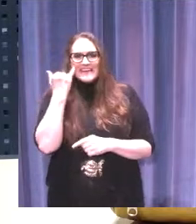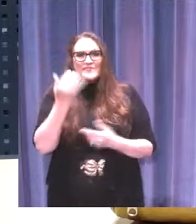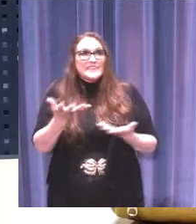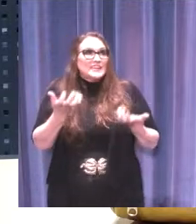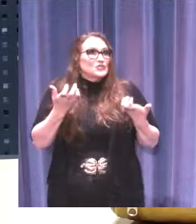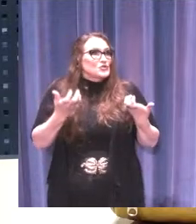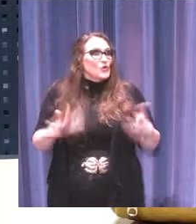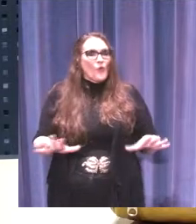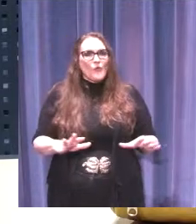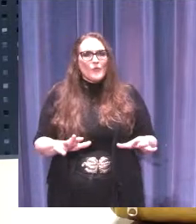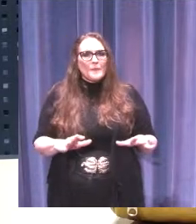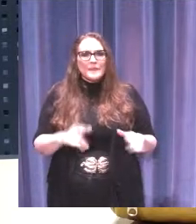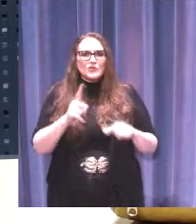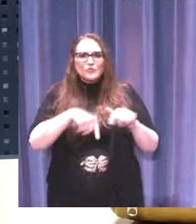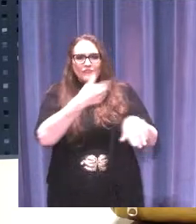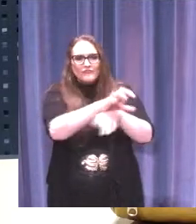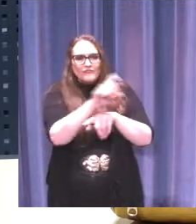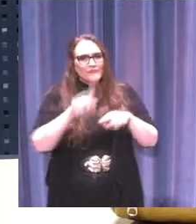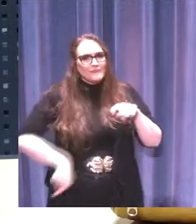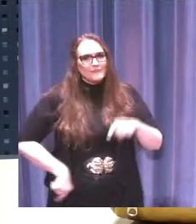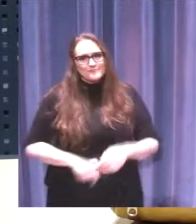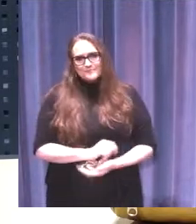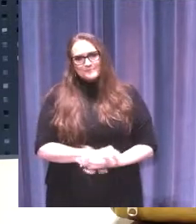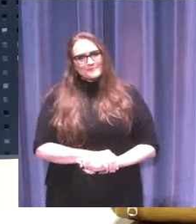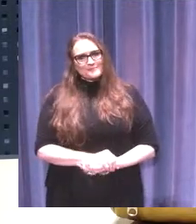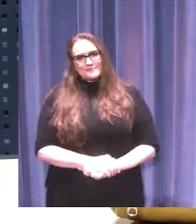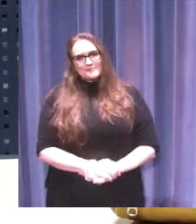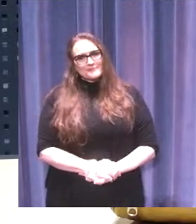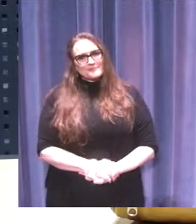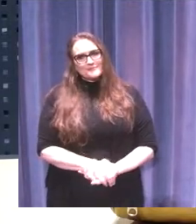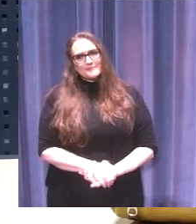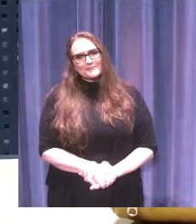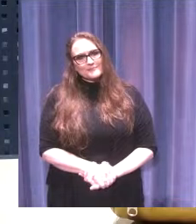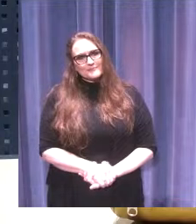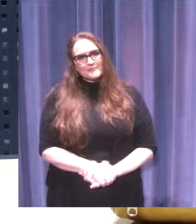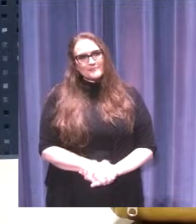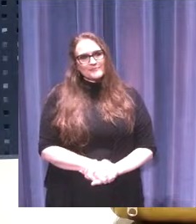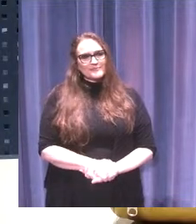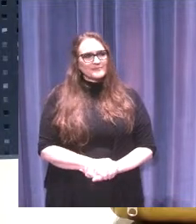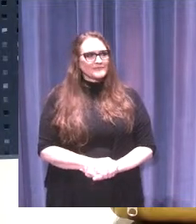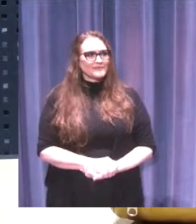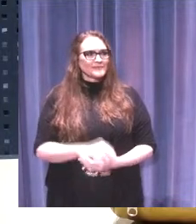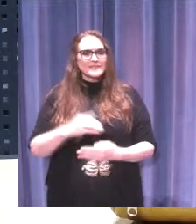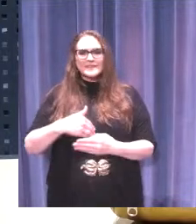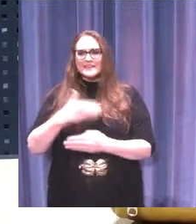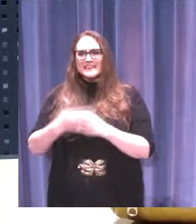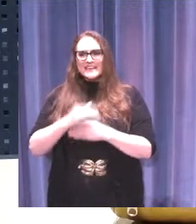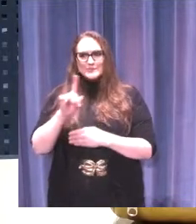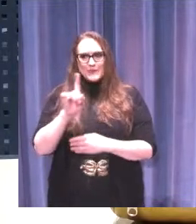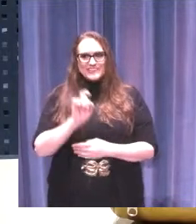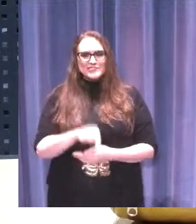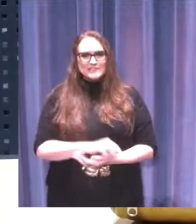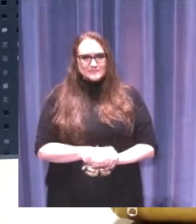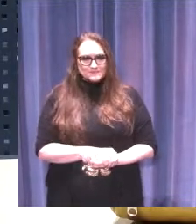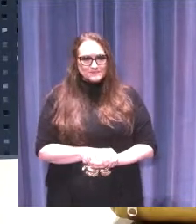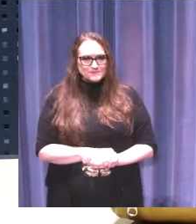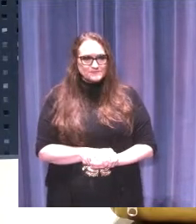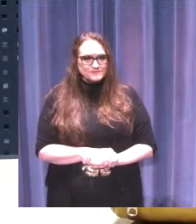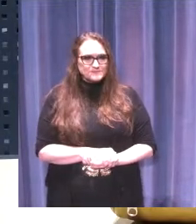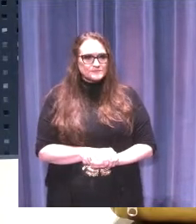don't, you can't force them. Okay. Next question, unless there's a